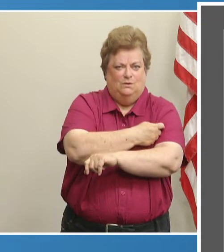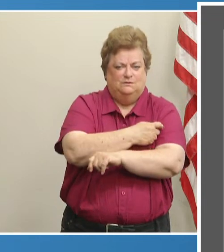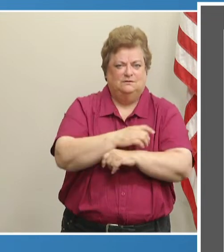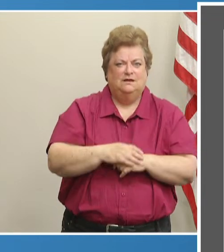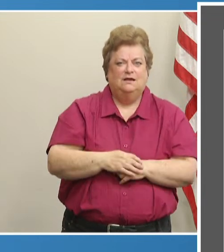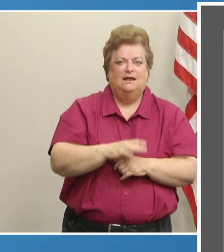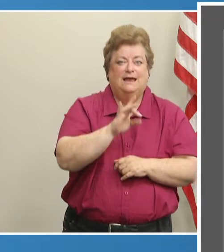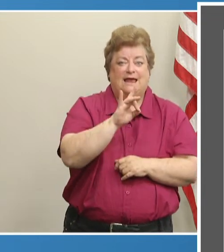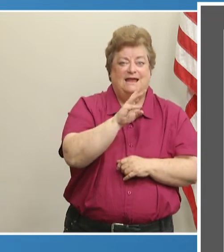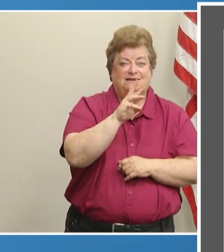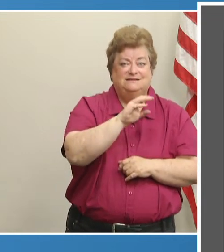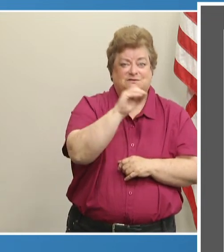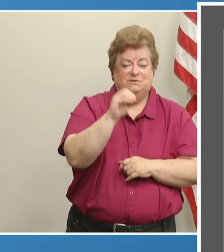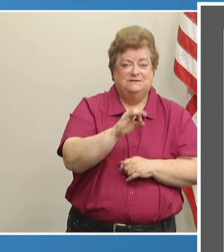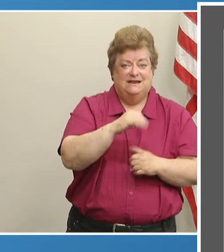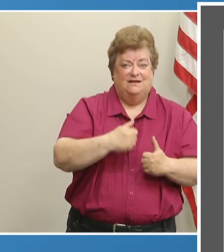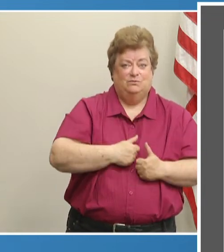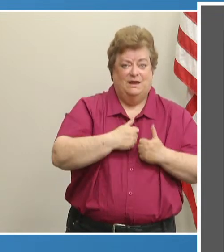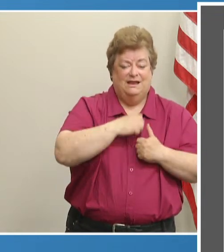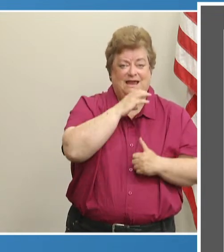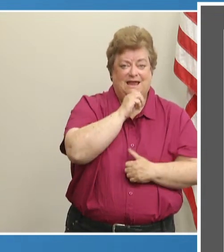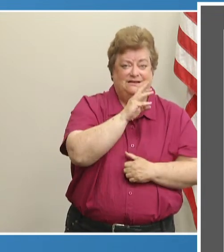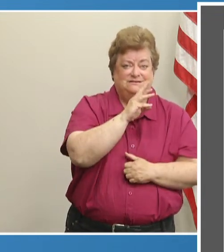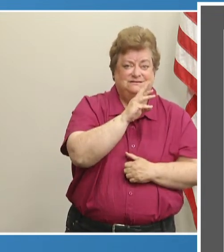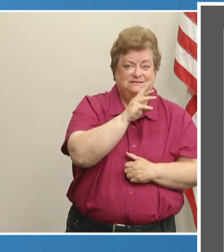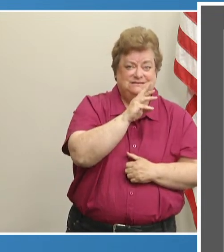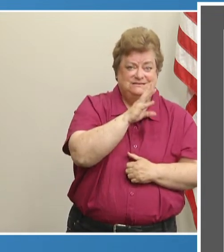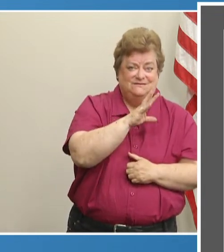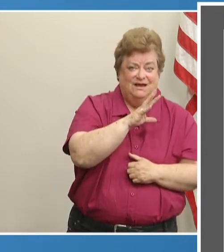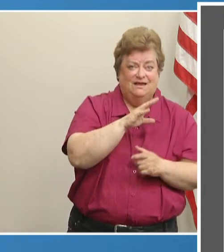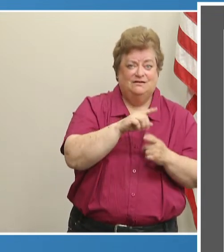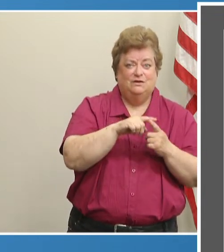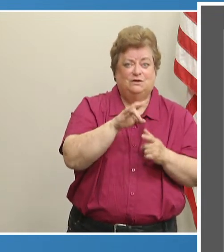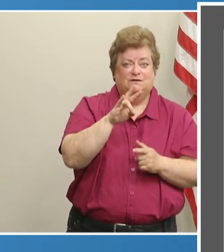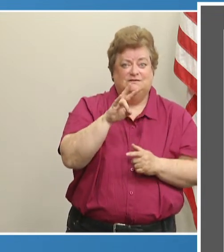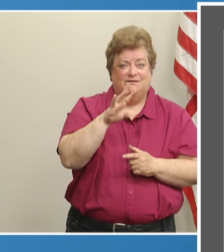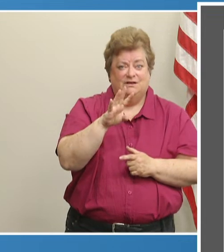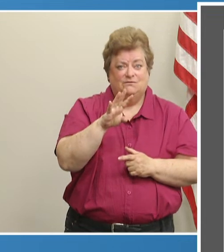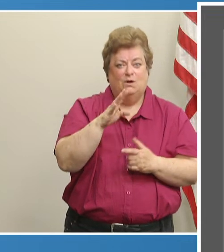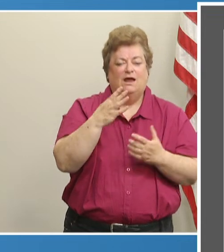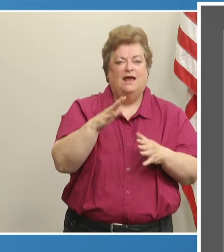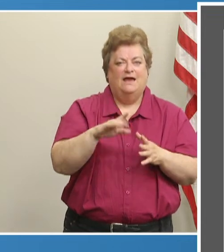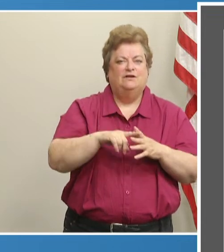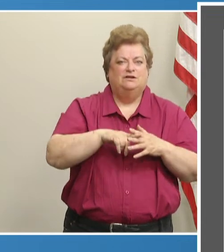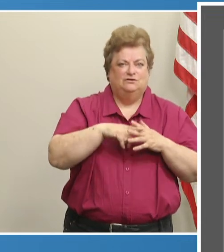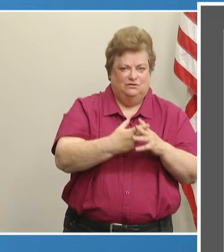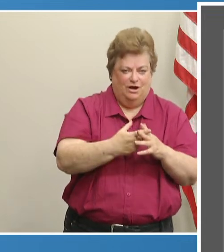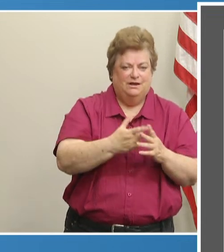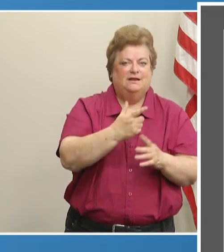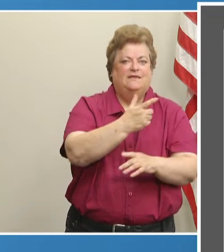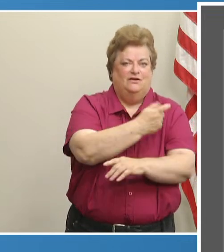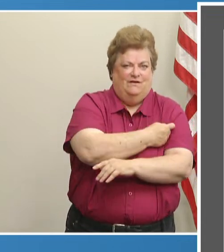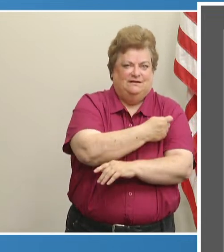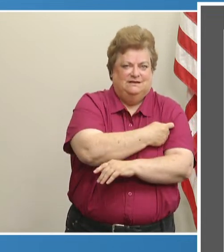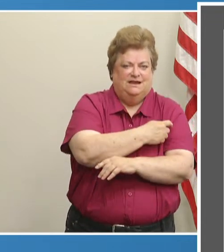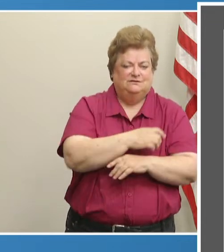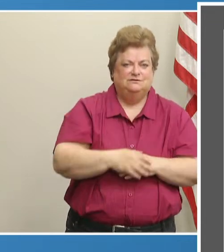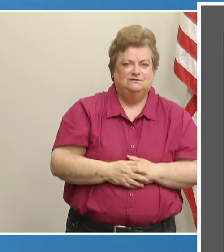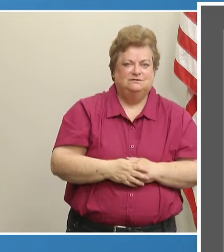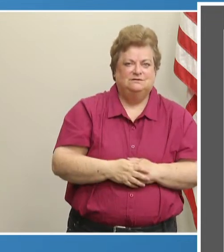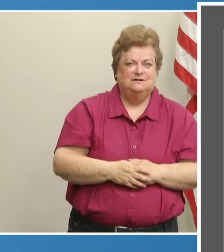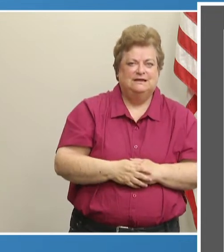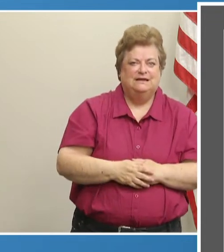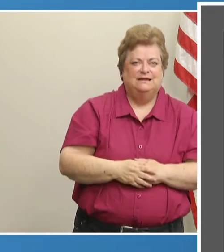nearly 86% of the residents aged 75 to 74 have initiated vaccinations.